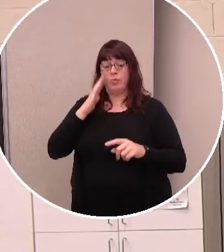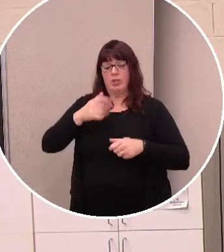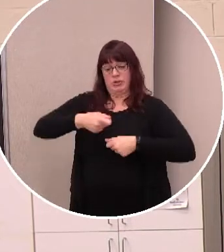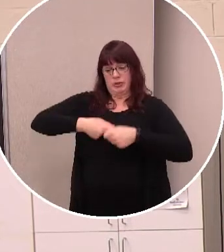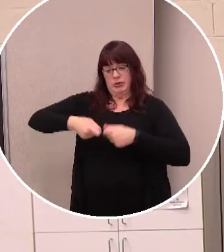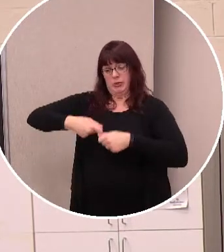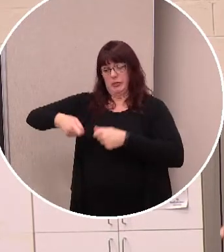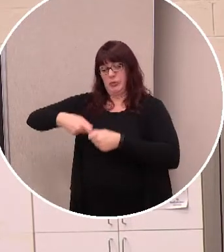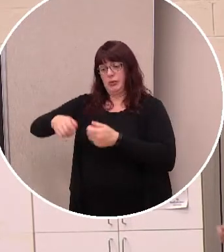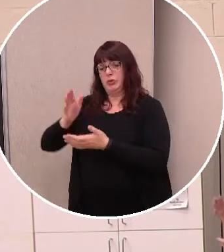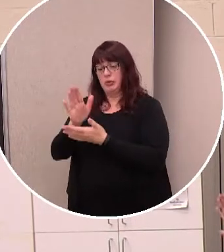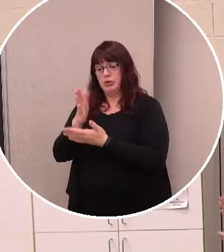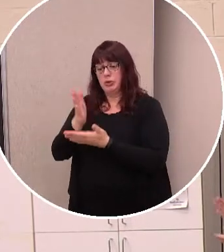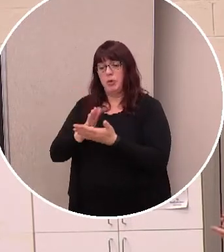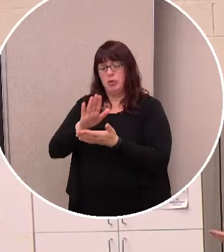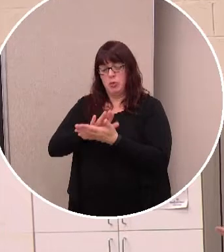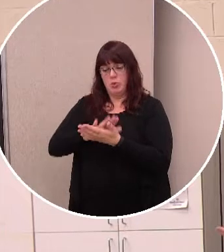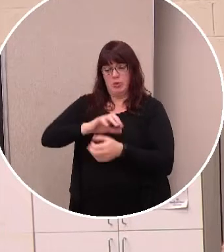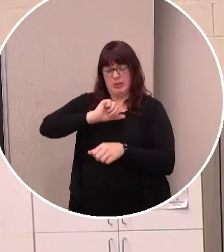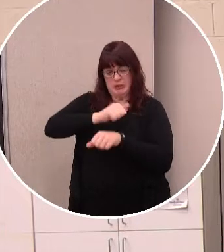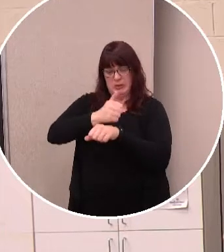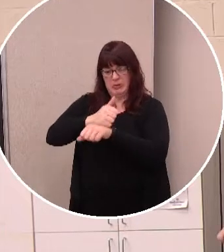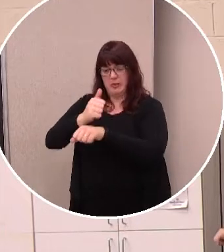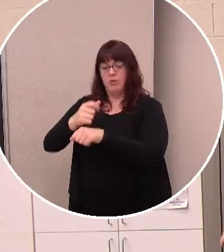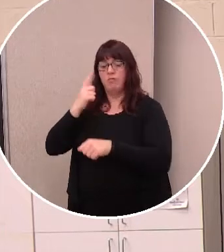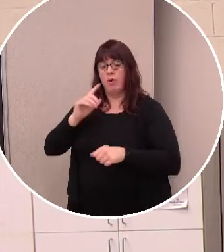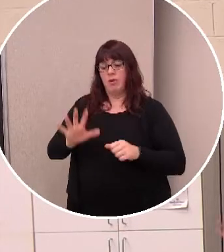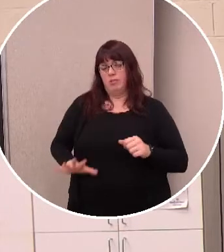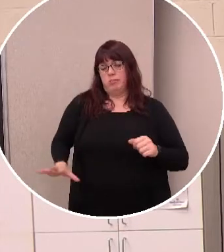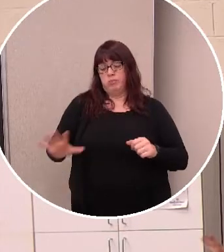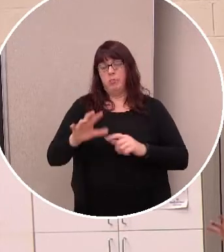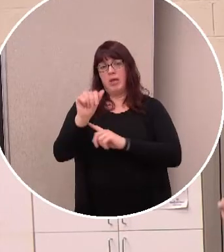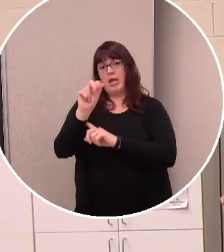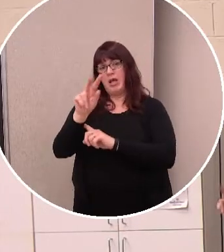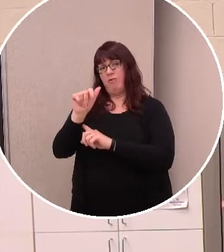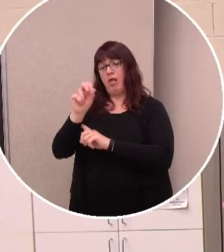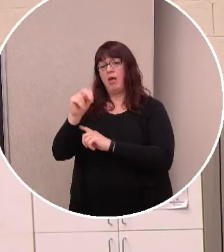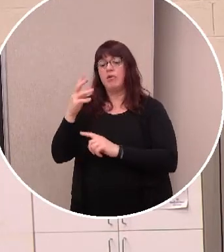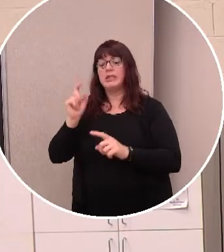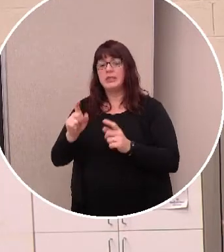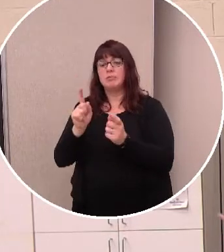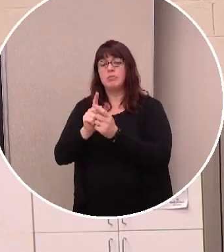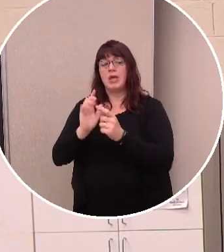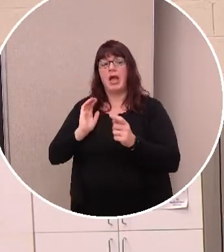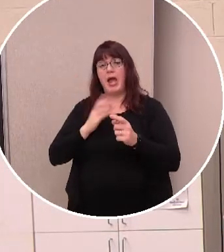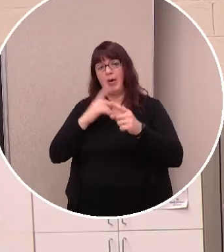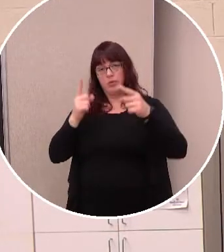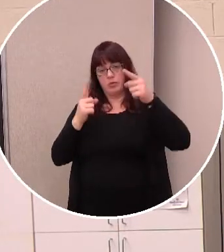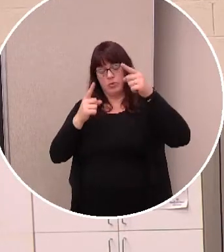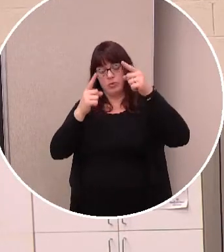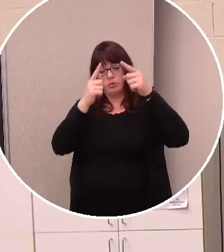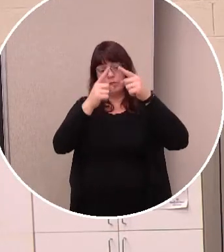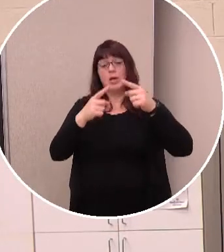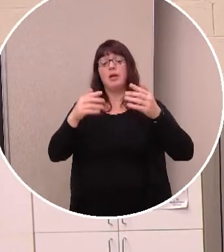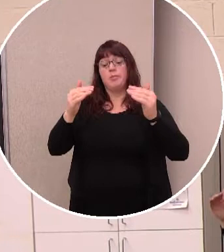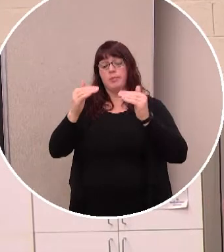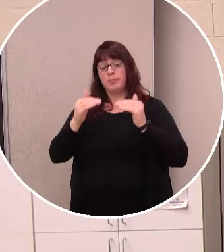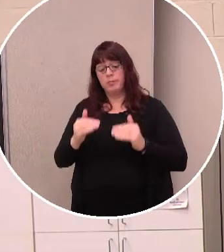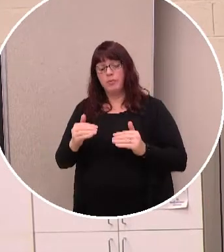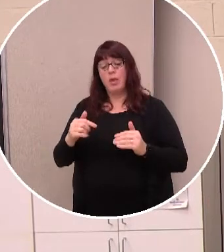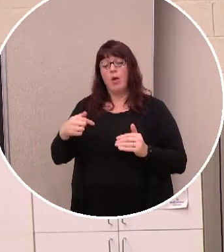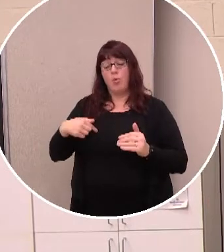schooling in the Avalon region is required to achieve that objective. And whereas